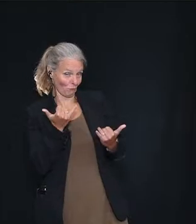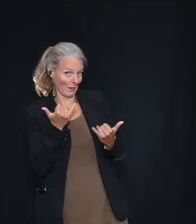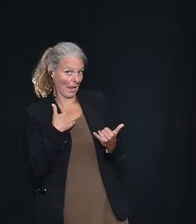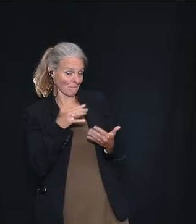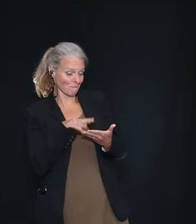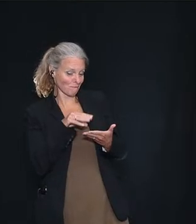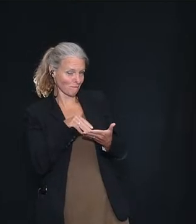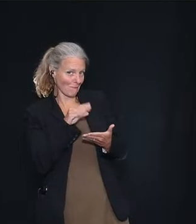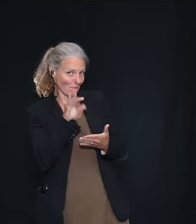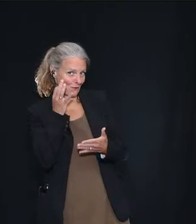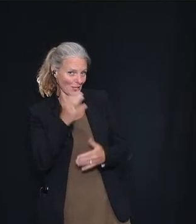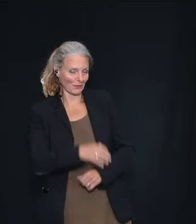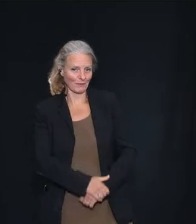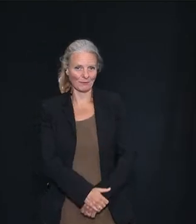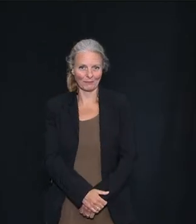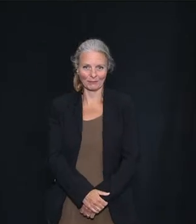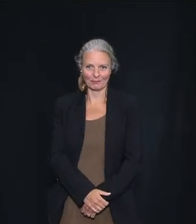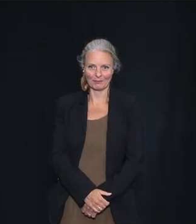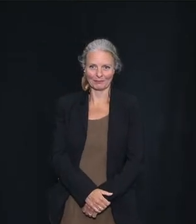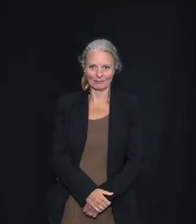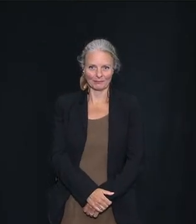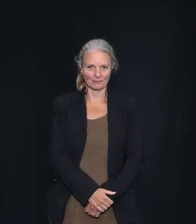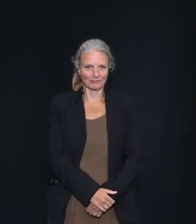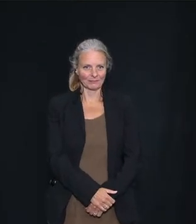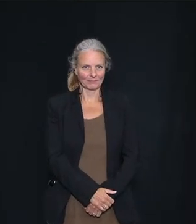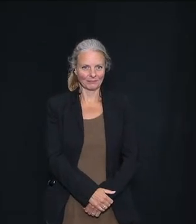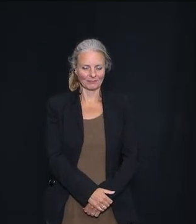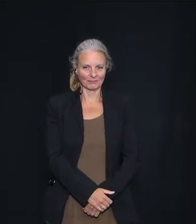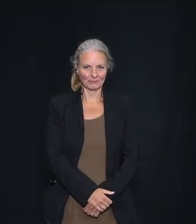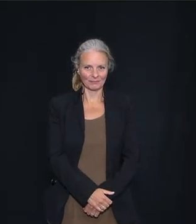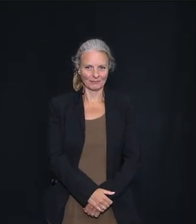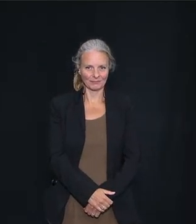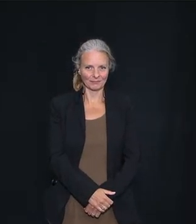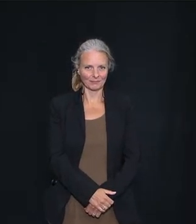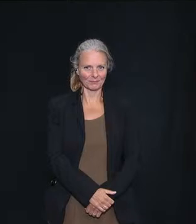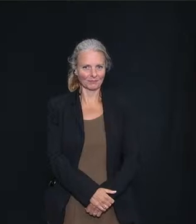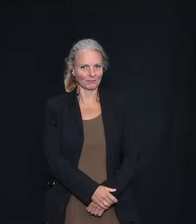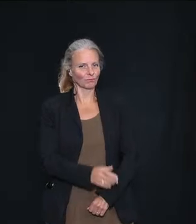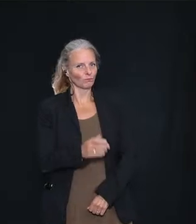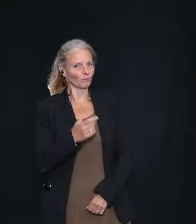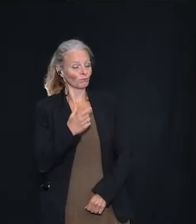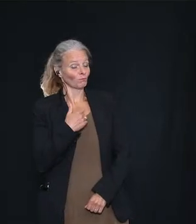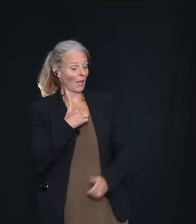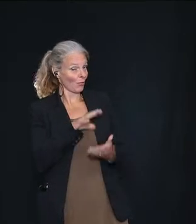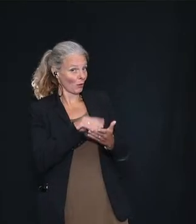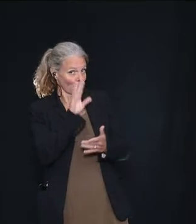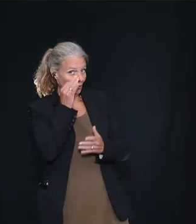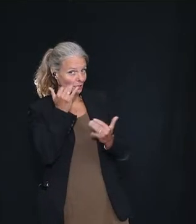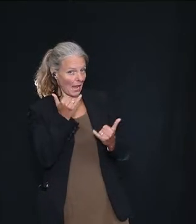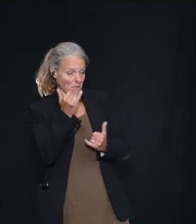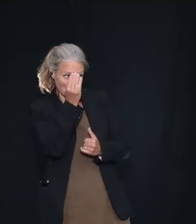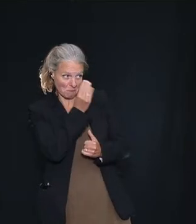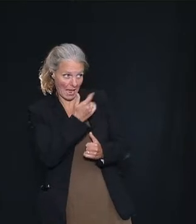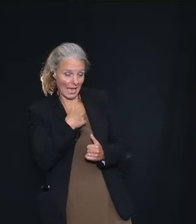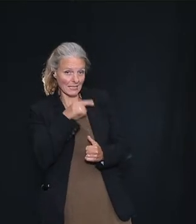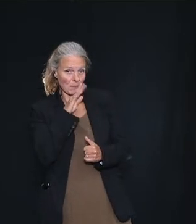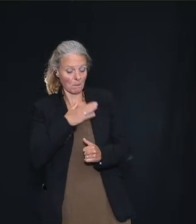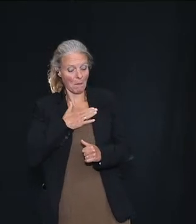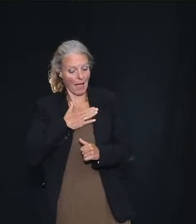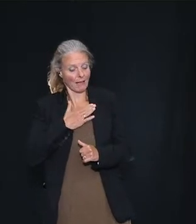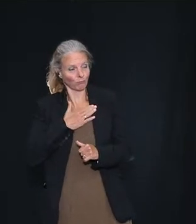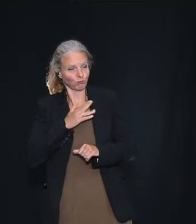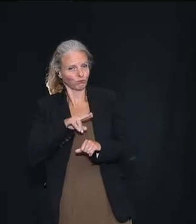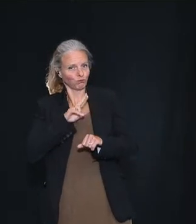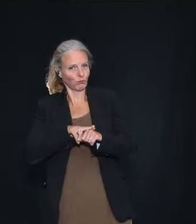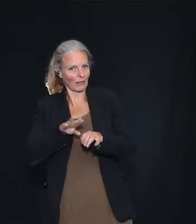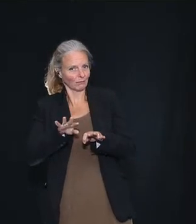to learn French. I speak my native language. Yeah,